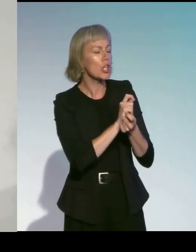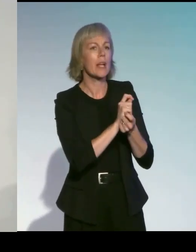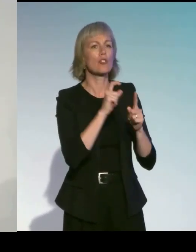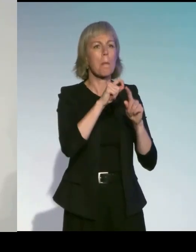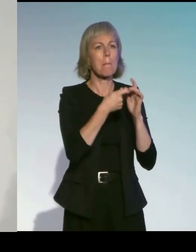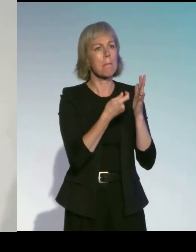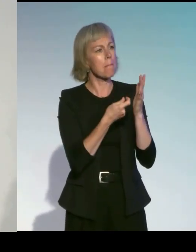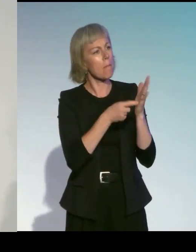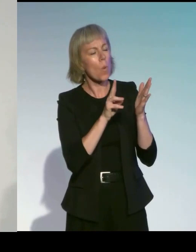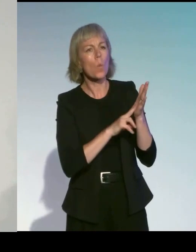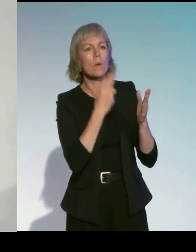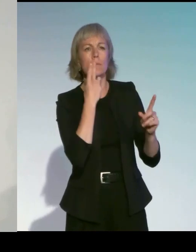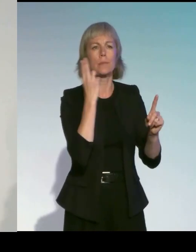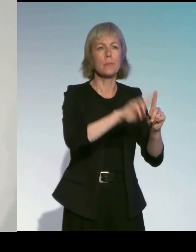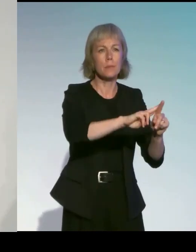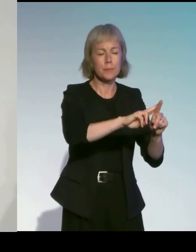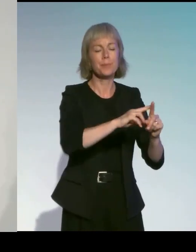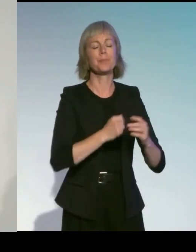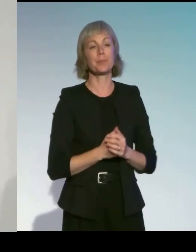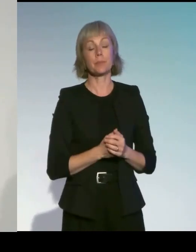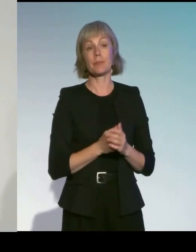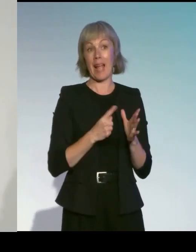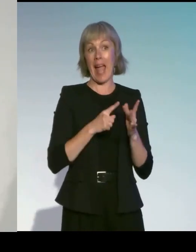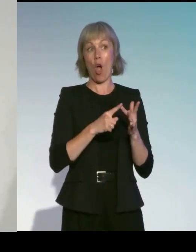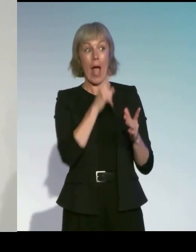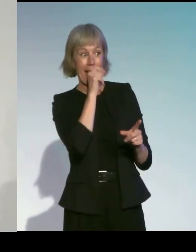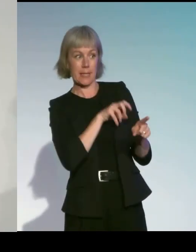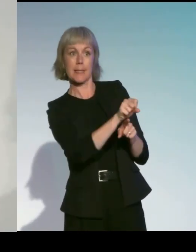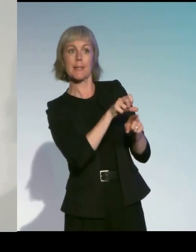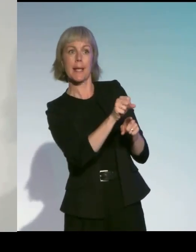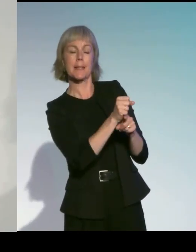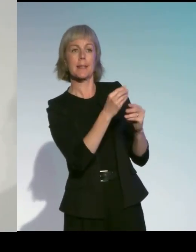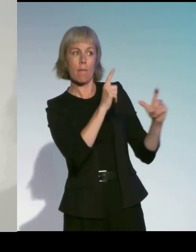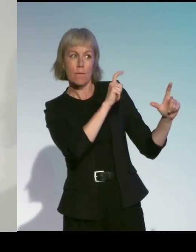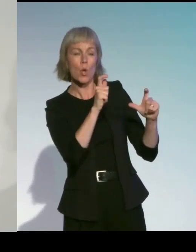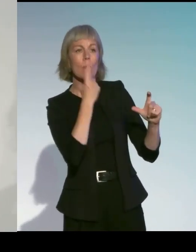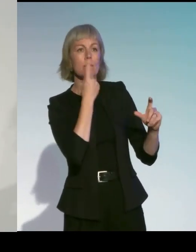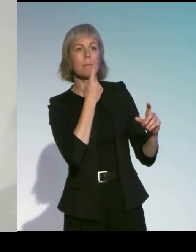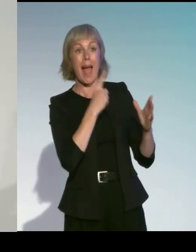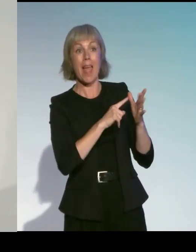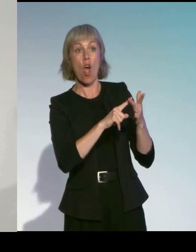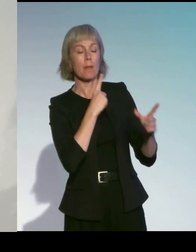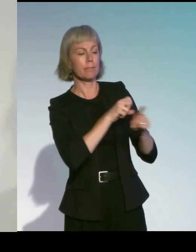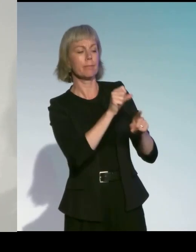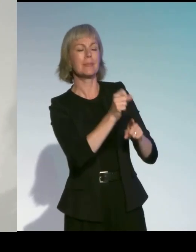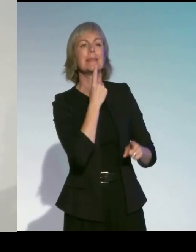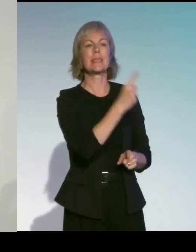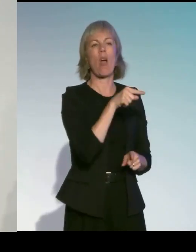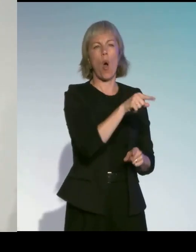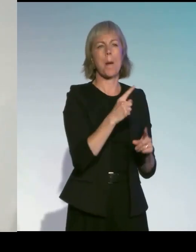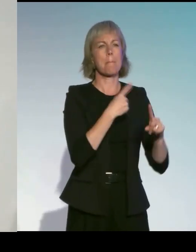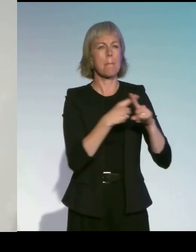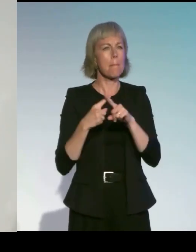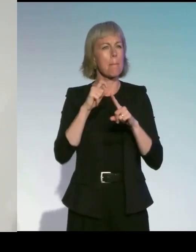artworks that are that AI will detect as pornographic, but they are not really body parts. Like, they